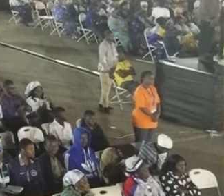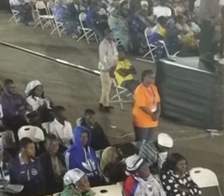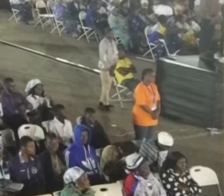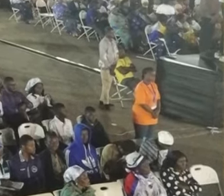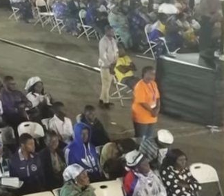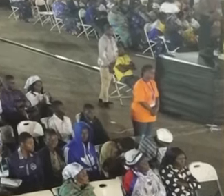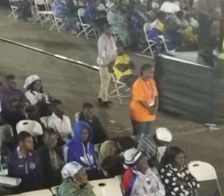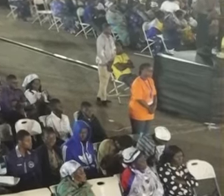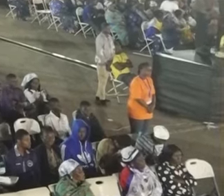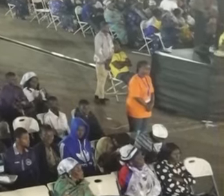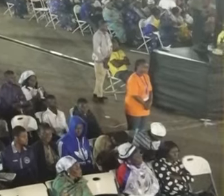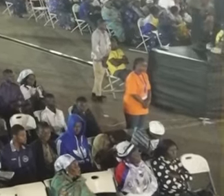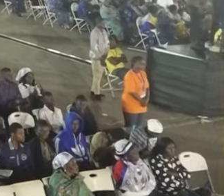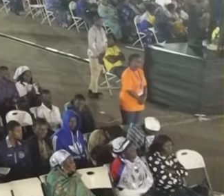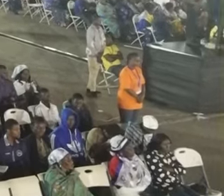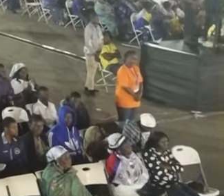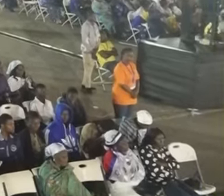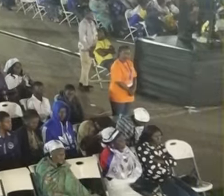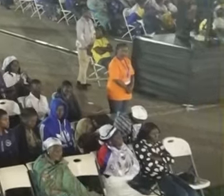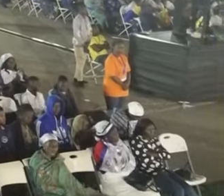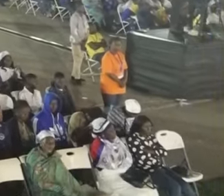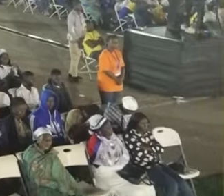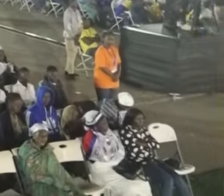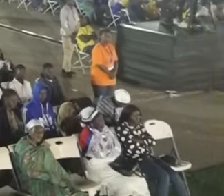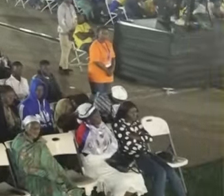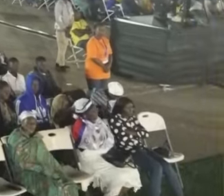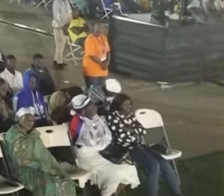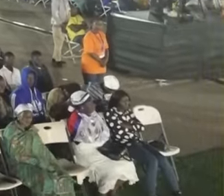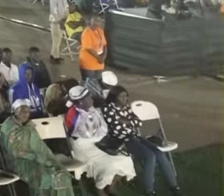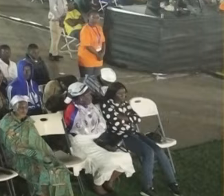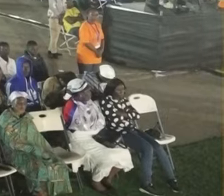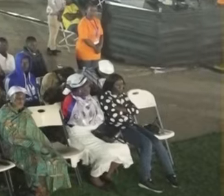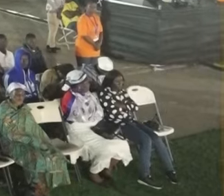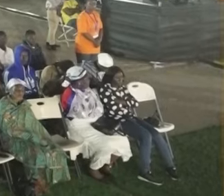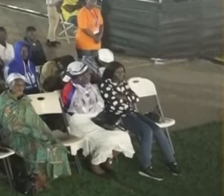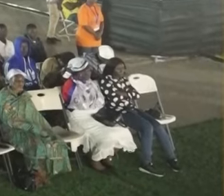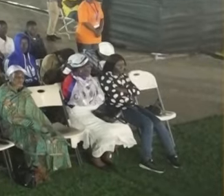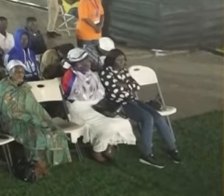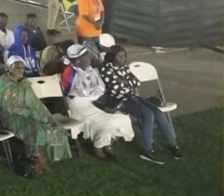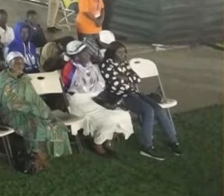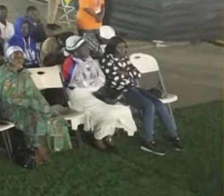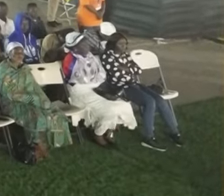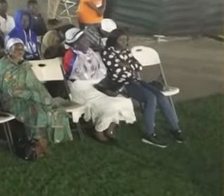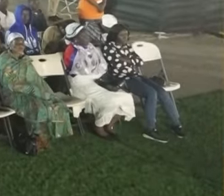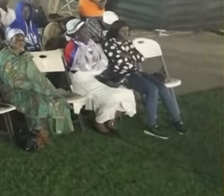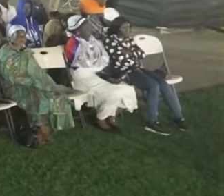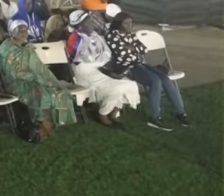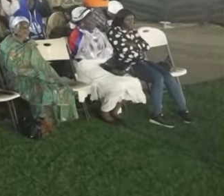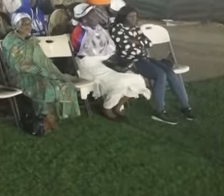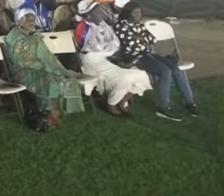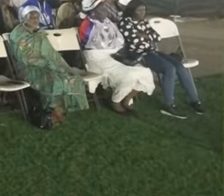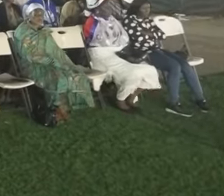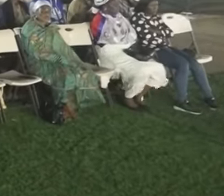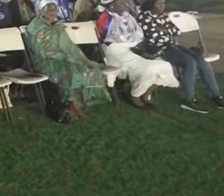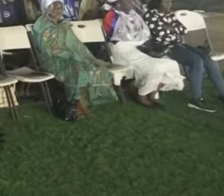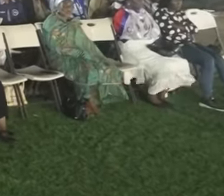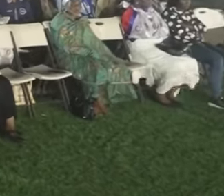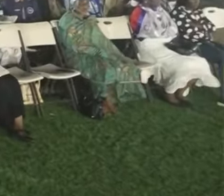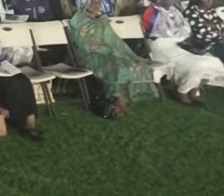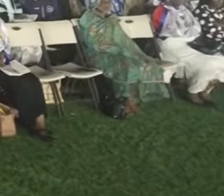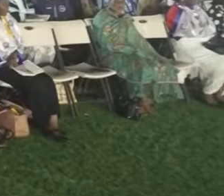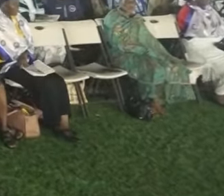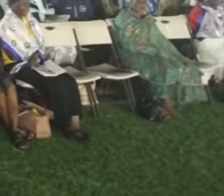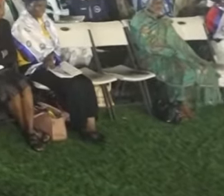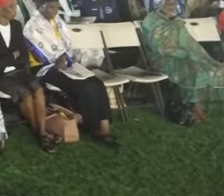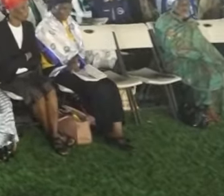come except to steal, now I come to kill, now I say, and to destroy. But